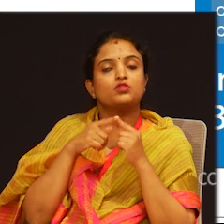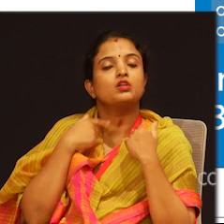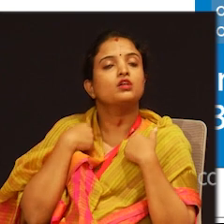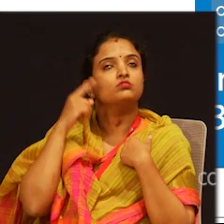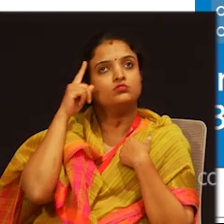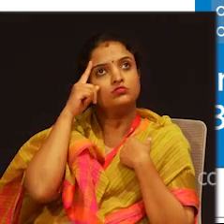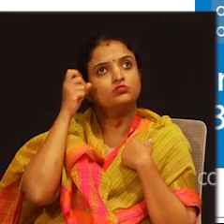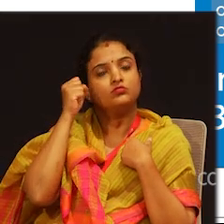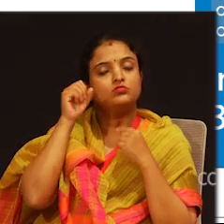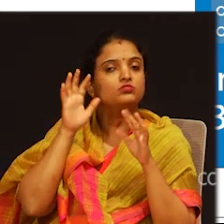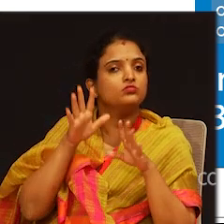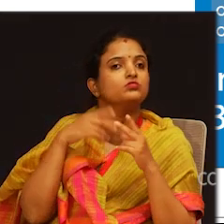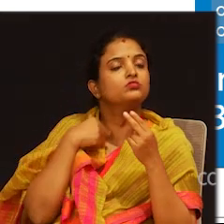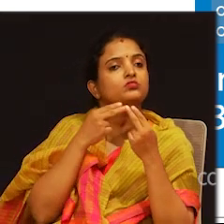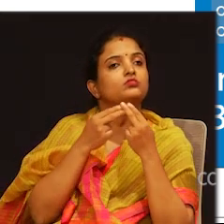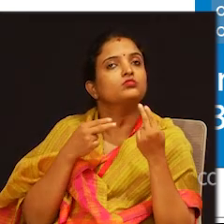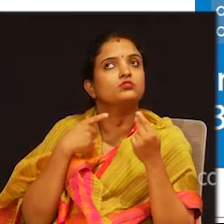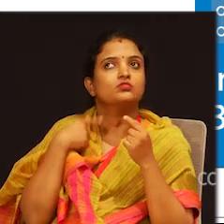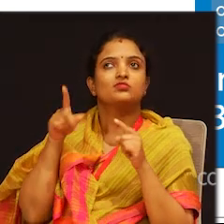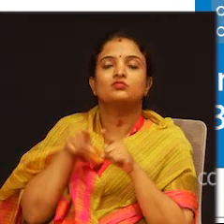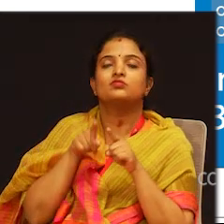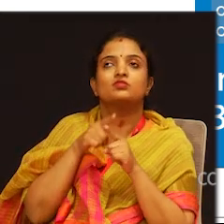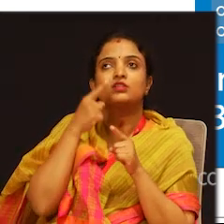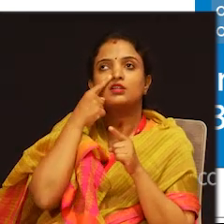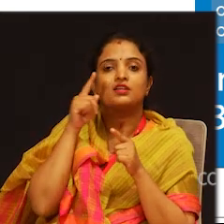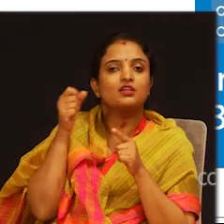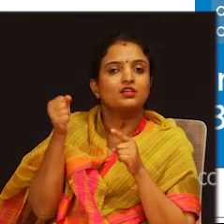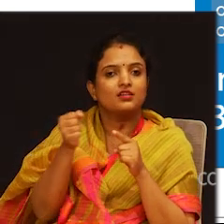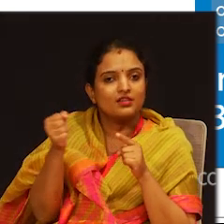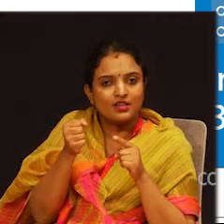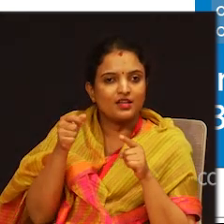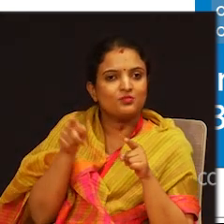remember the story that our grandmother used to,